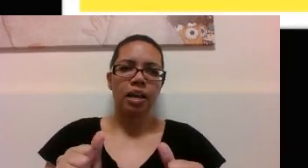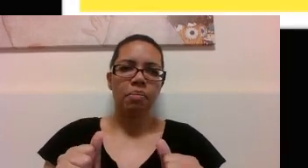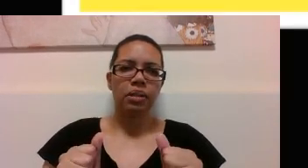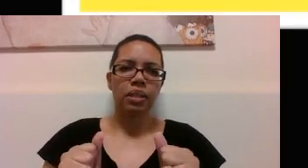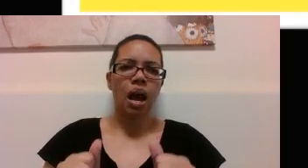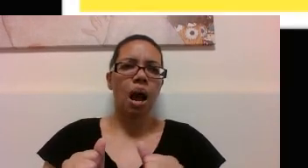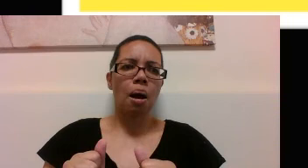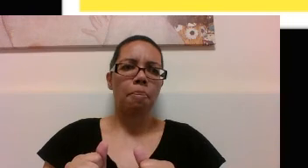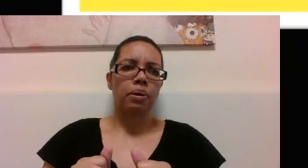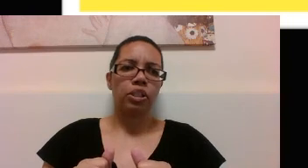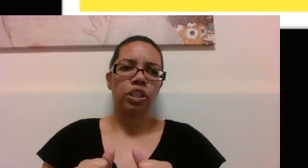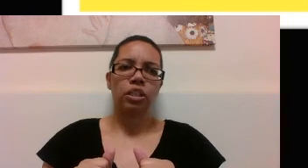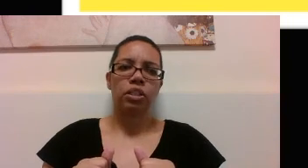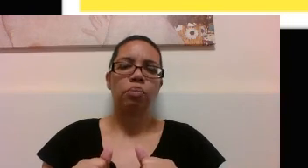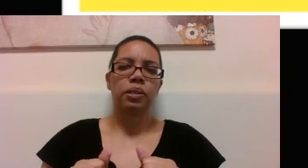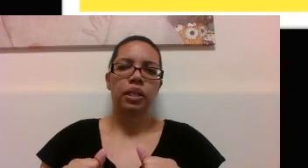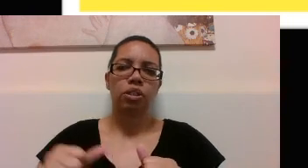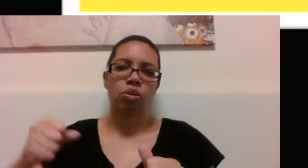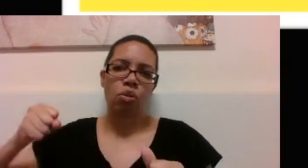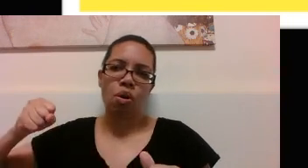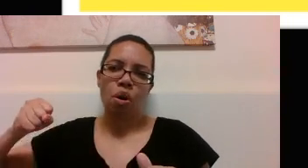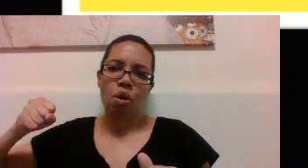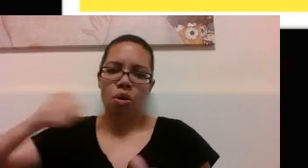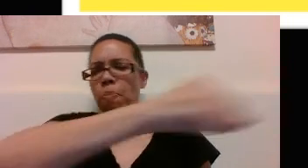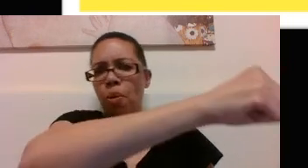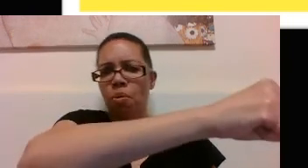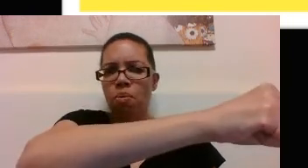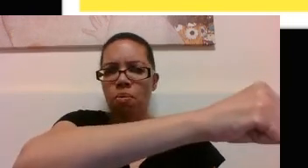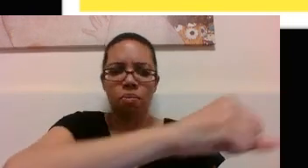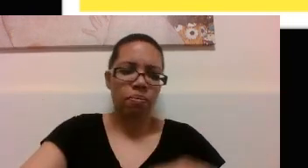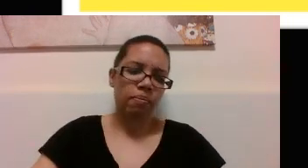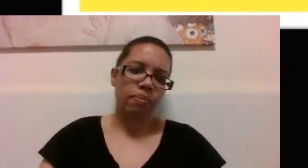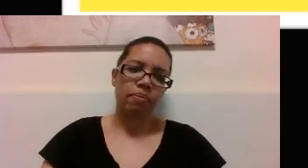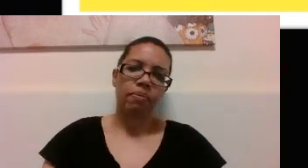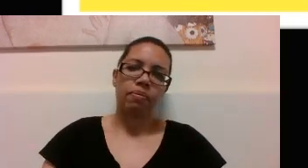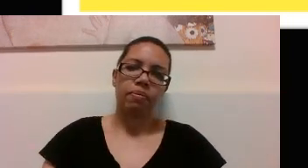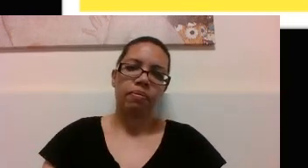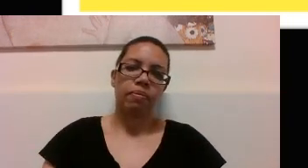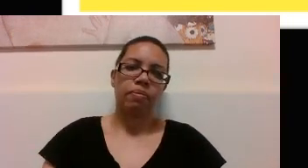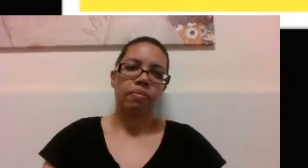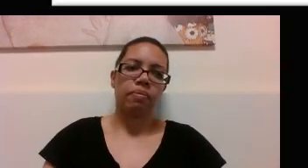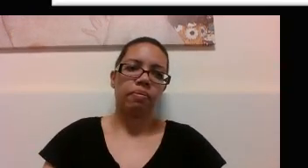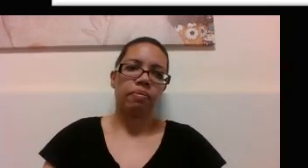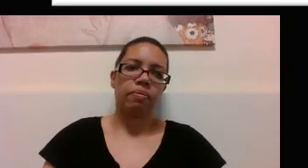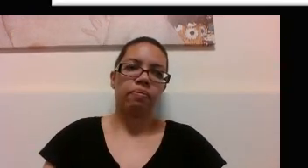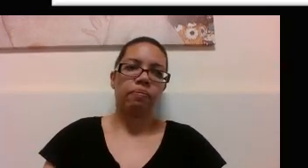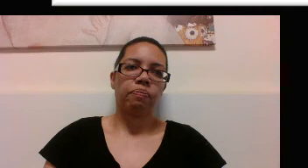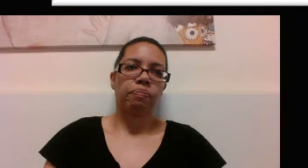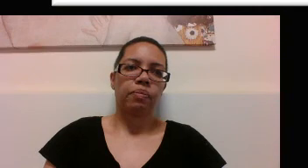The game is up! Yelled Super Tato. Kerpoom!